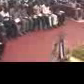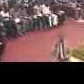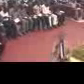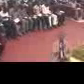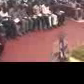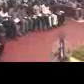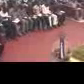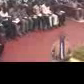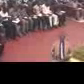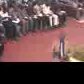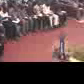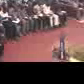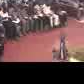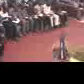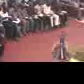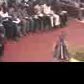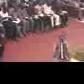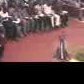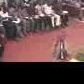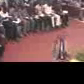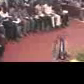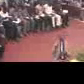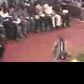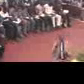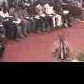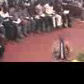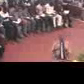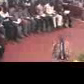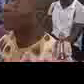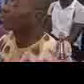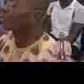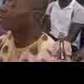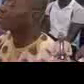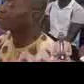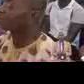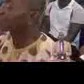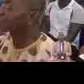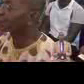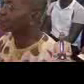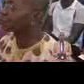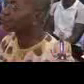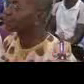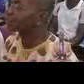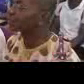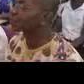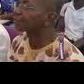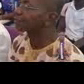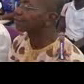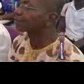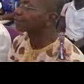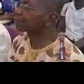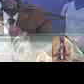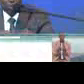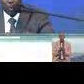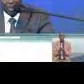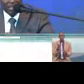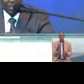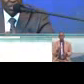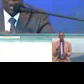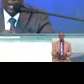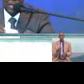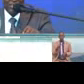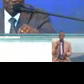the Lord Almighty. Somebody say amen over there. Amen. And as you become a child of God,